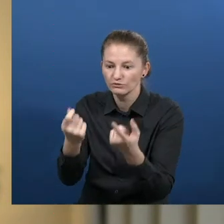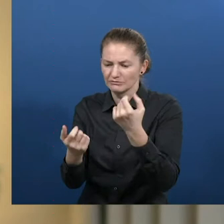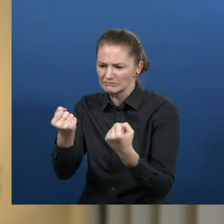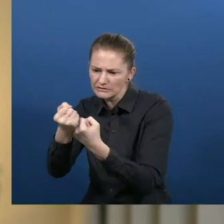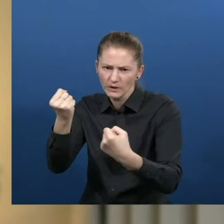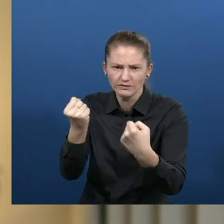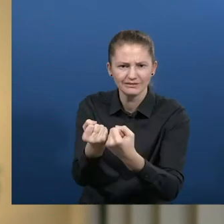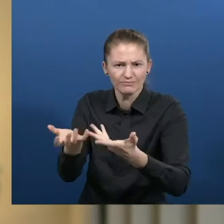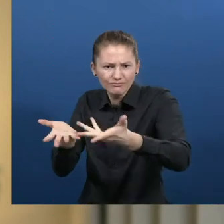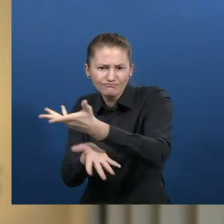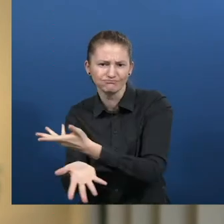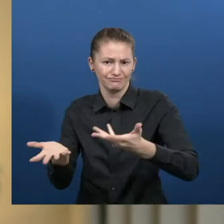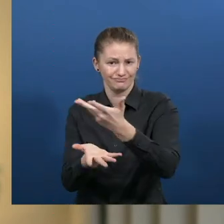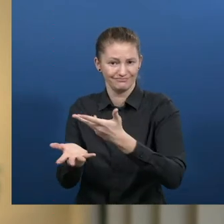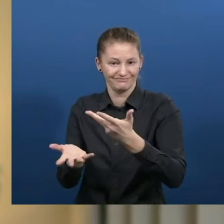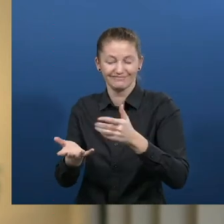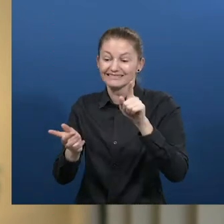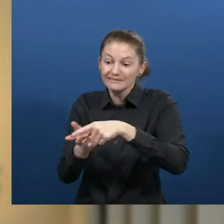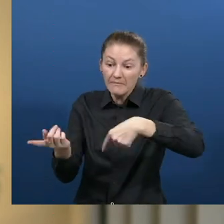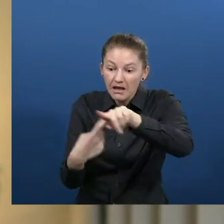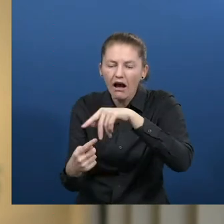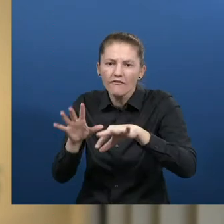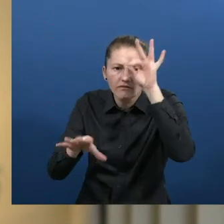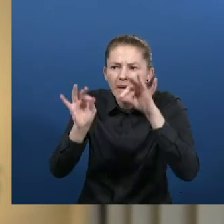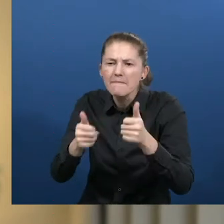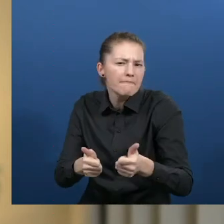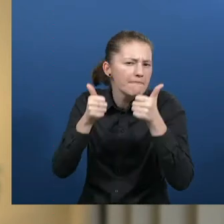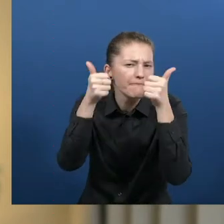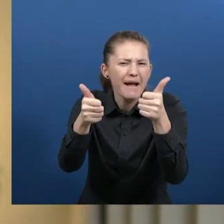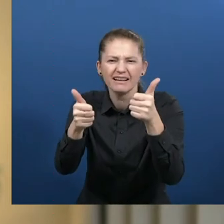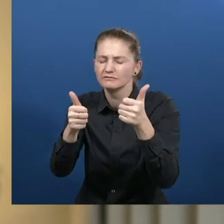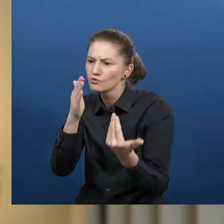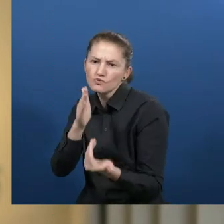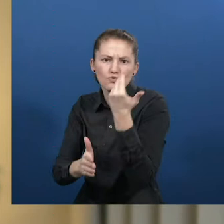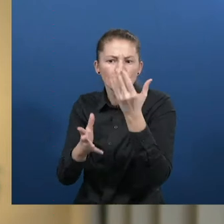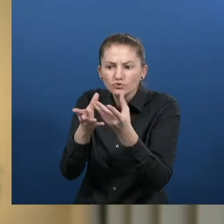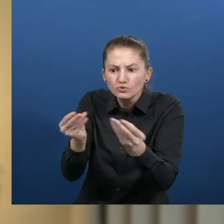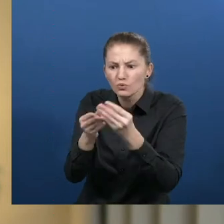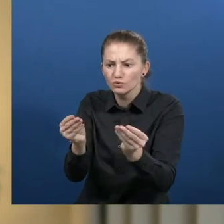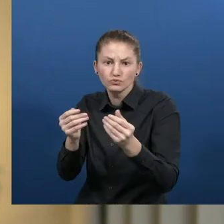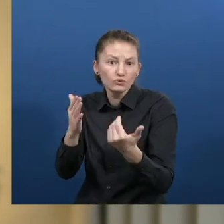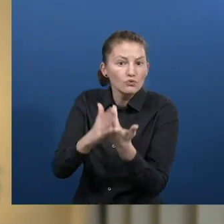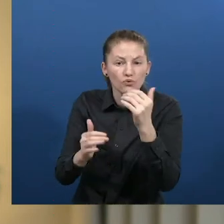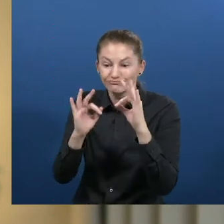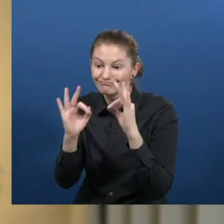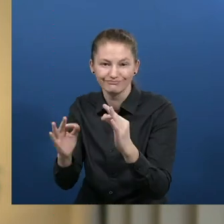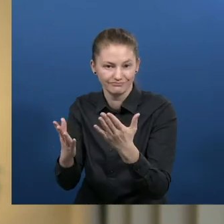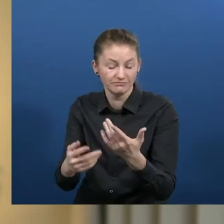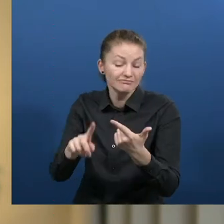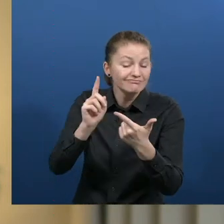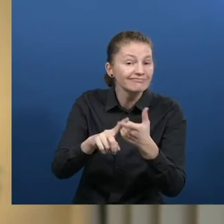us finding the best innovative solutions, to act as a pro